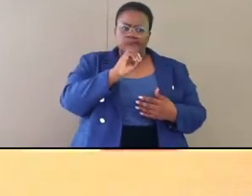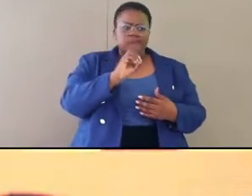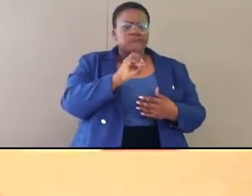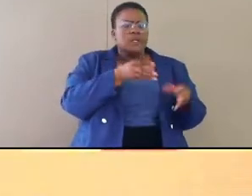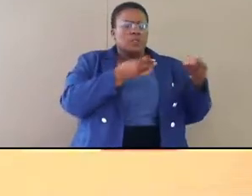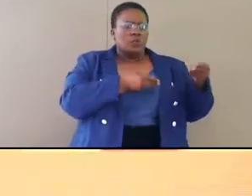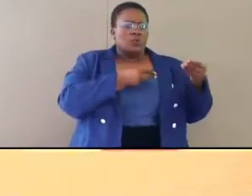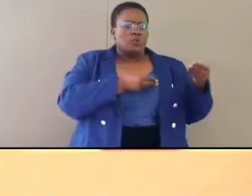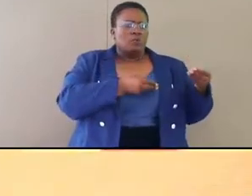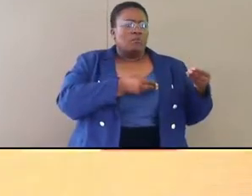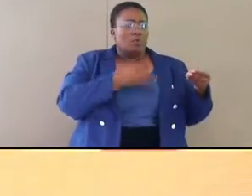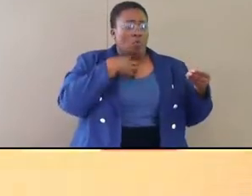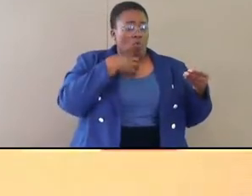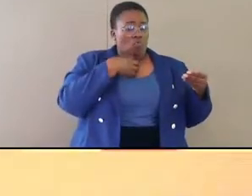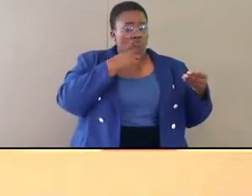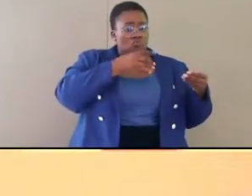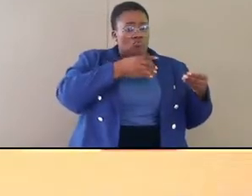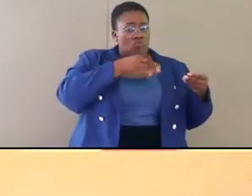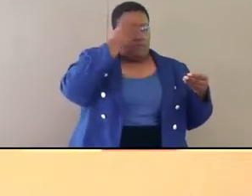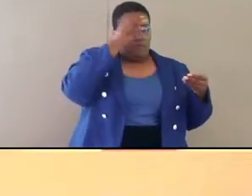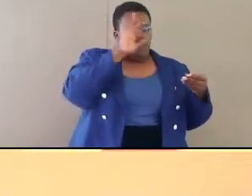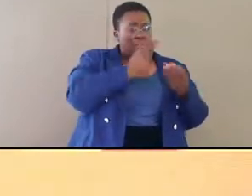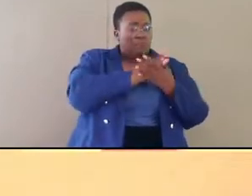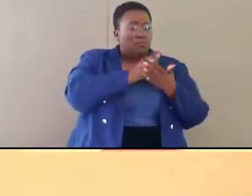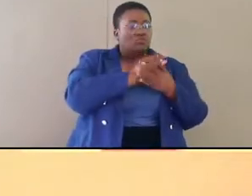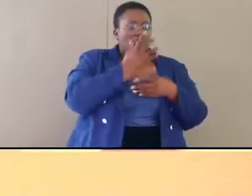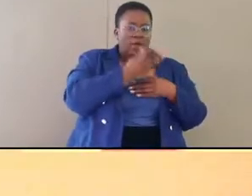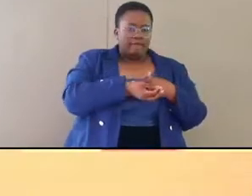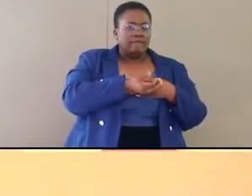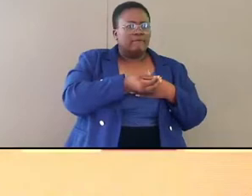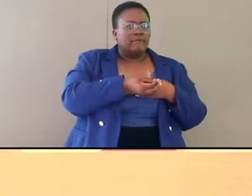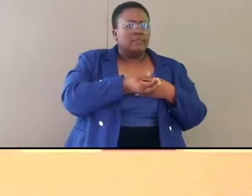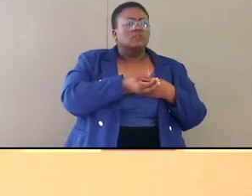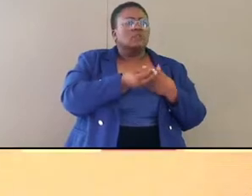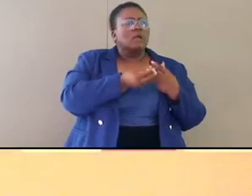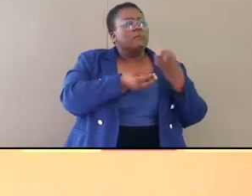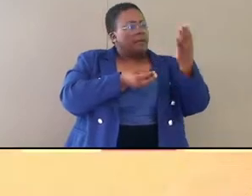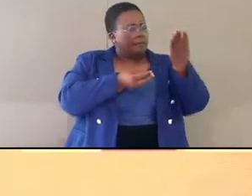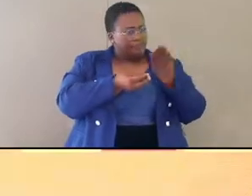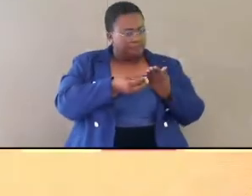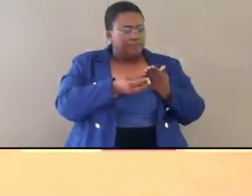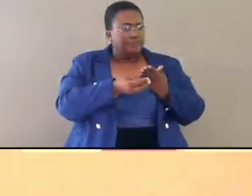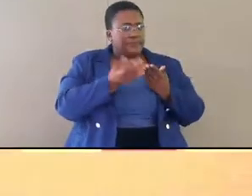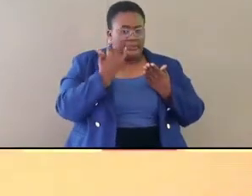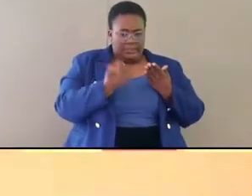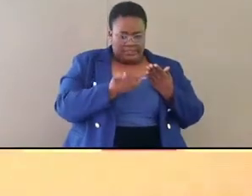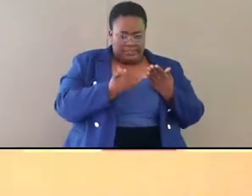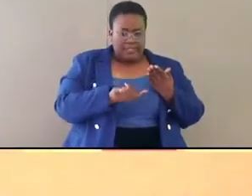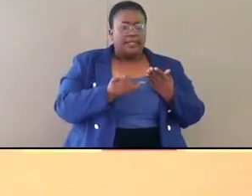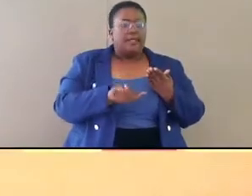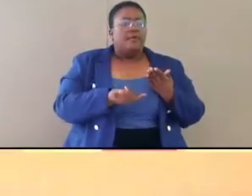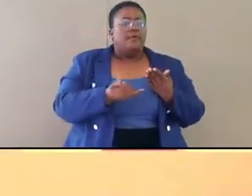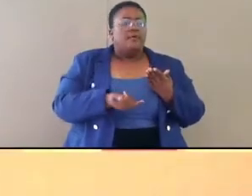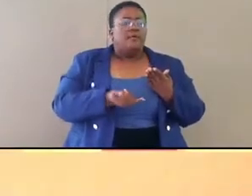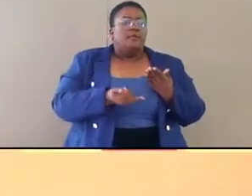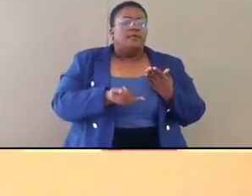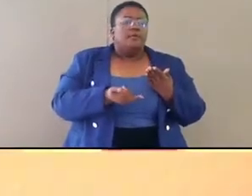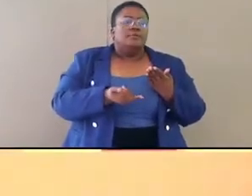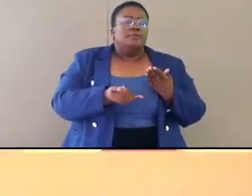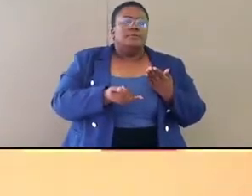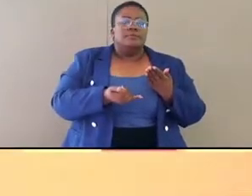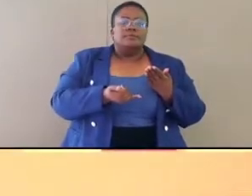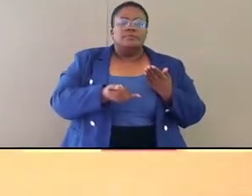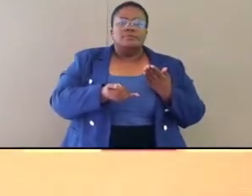Your own government made sure that we have this document. said, pull it out. It is here now. It's on the table and it's been